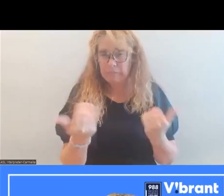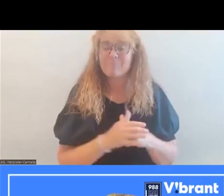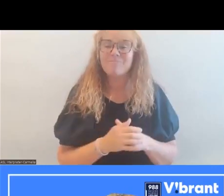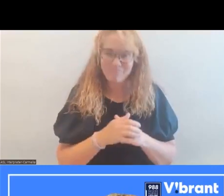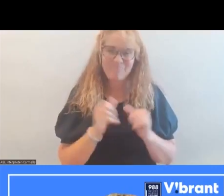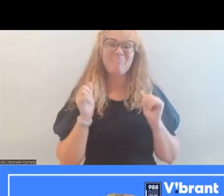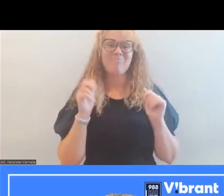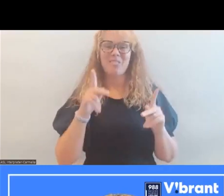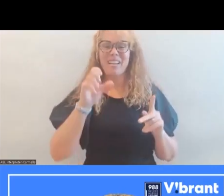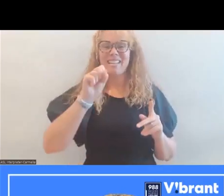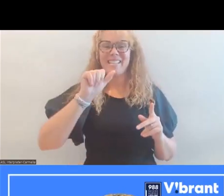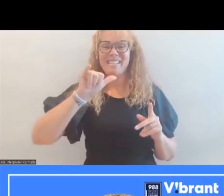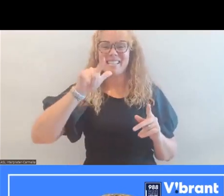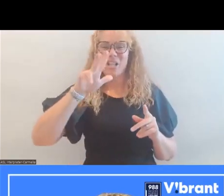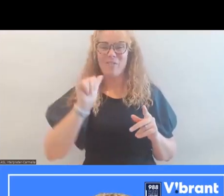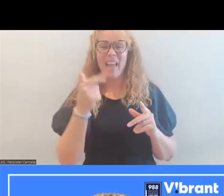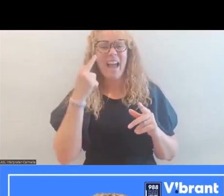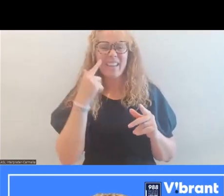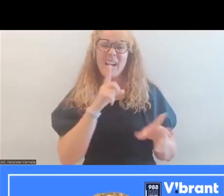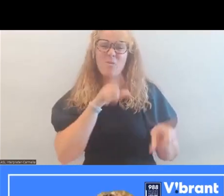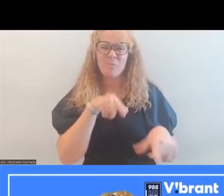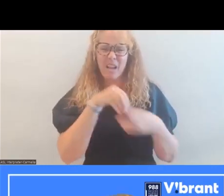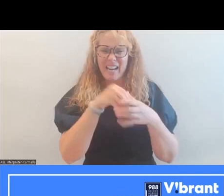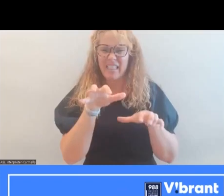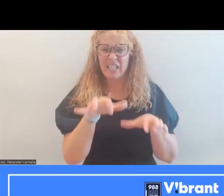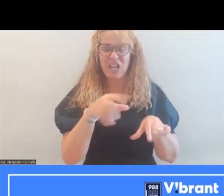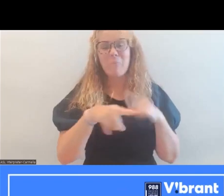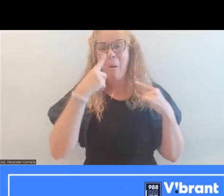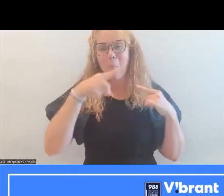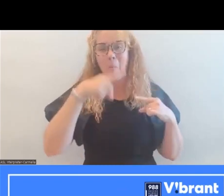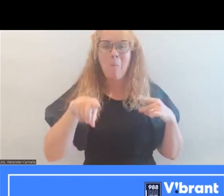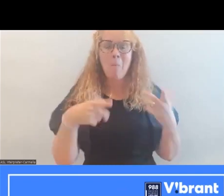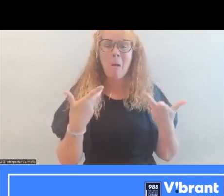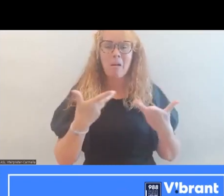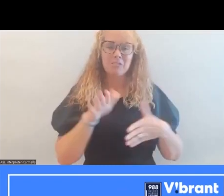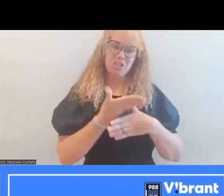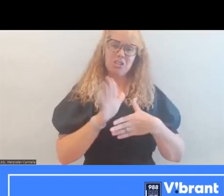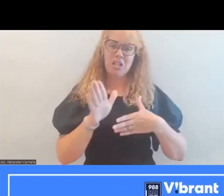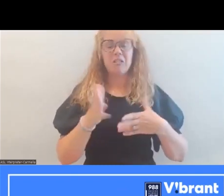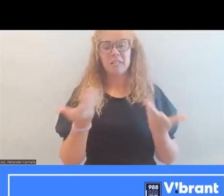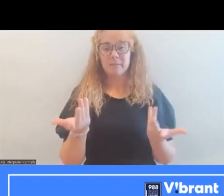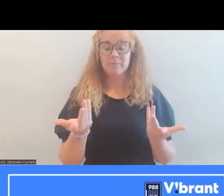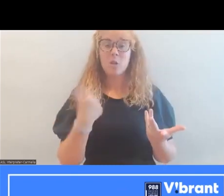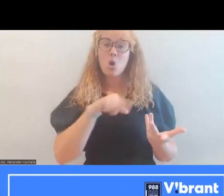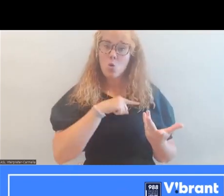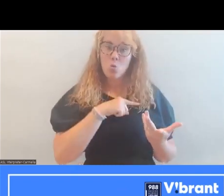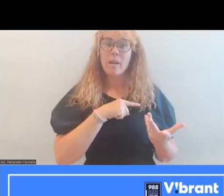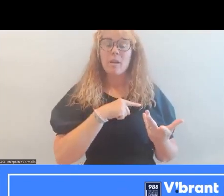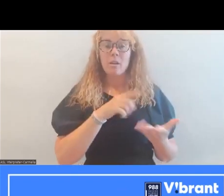Okay, I think I responded to some of it in the chat, but I don't mind sharing. What we found